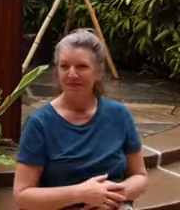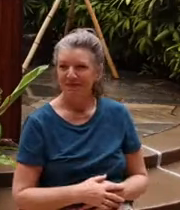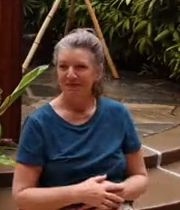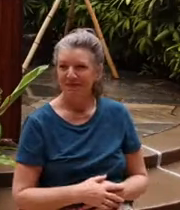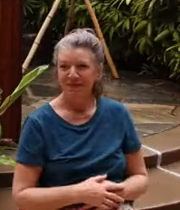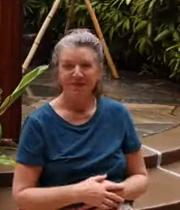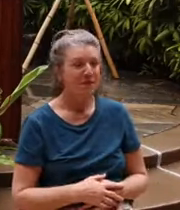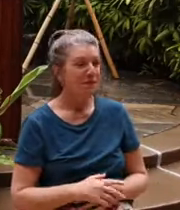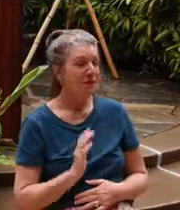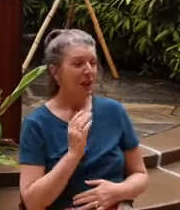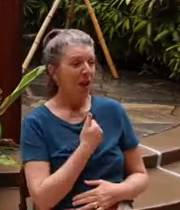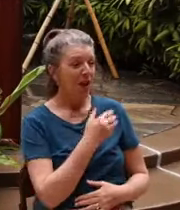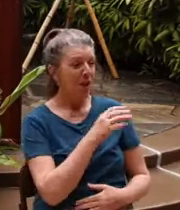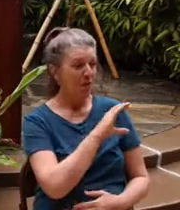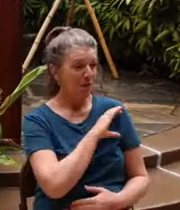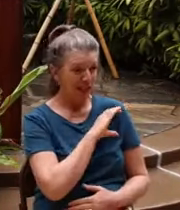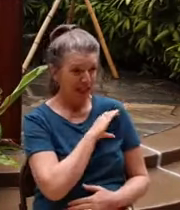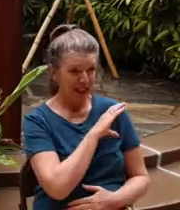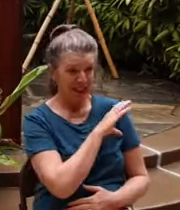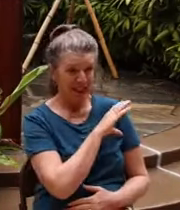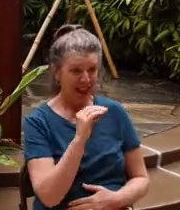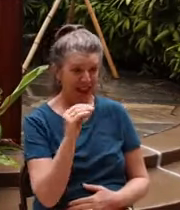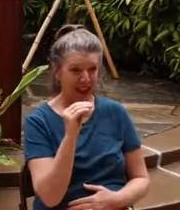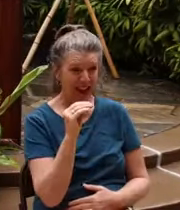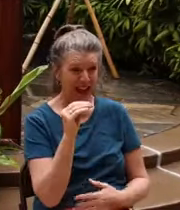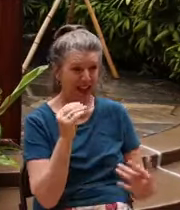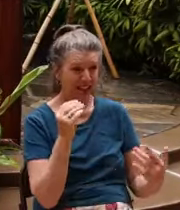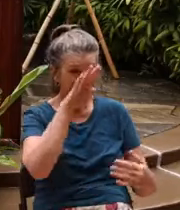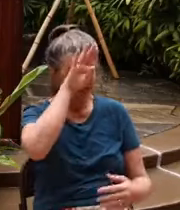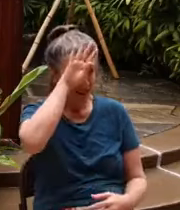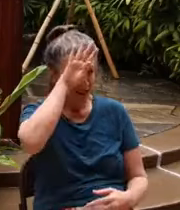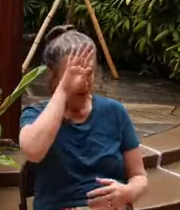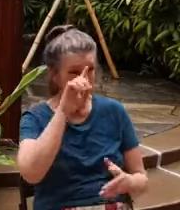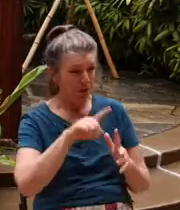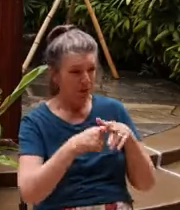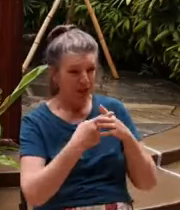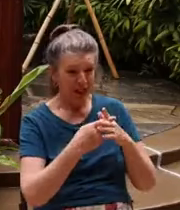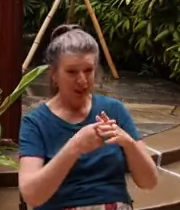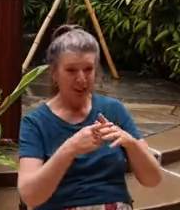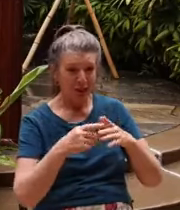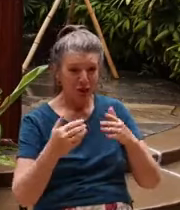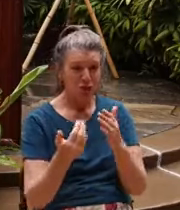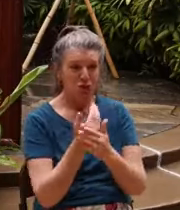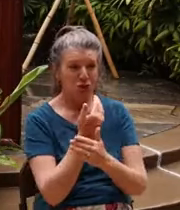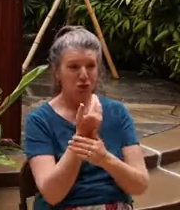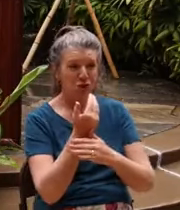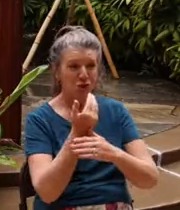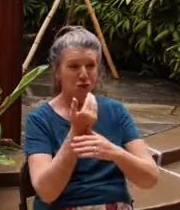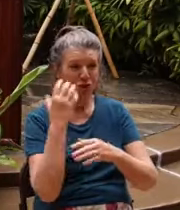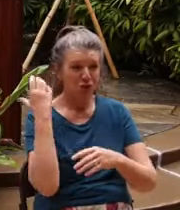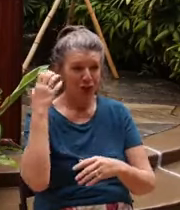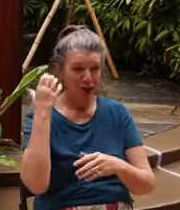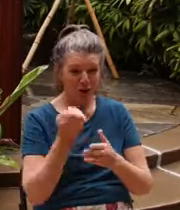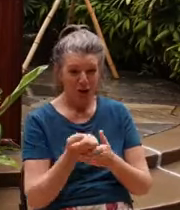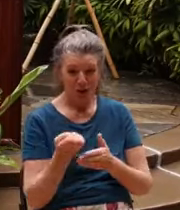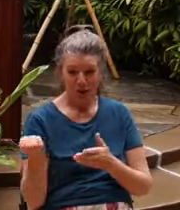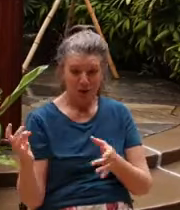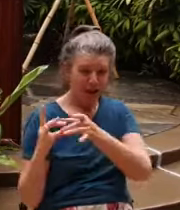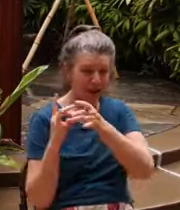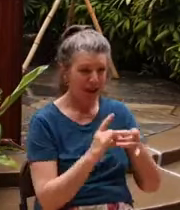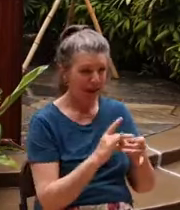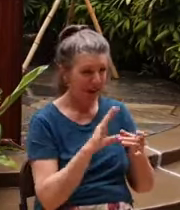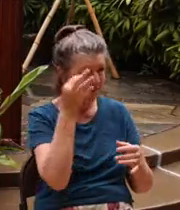Our police and fire departments will begin phasing in new radio equipment that tie into the Federal